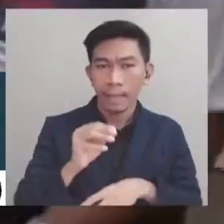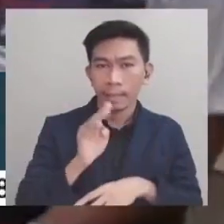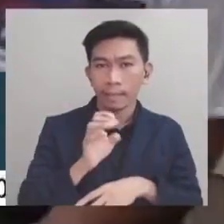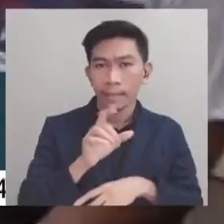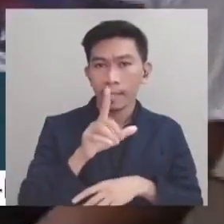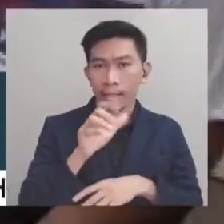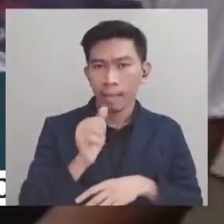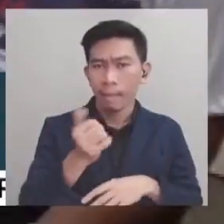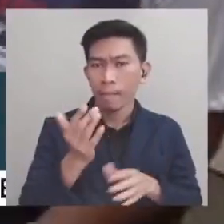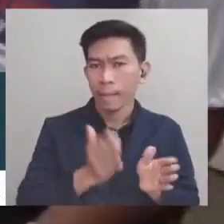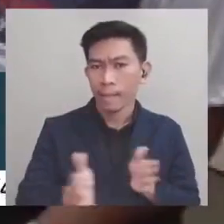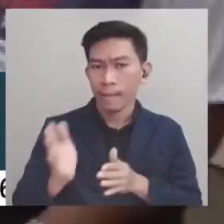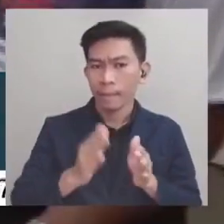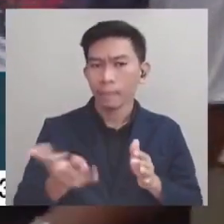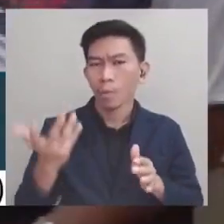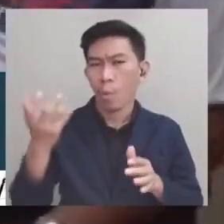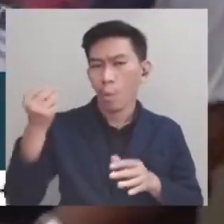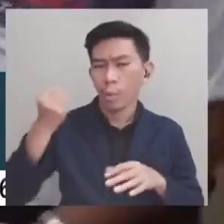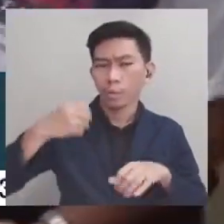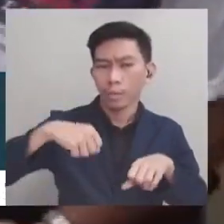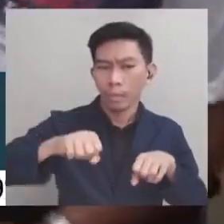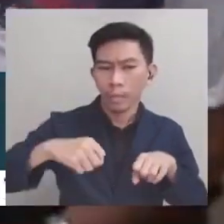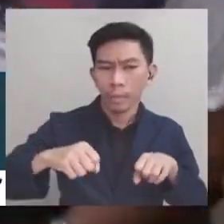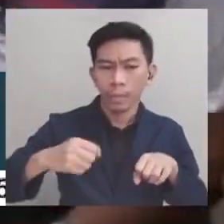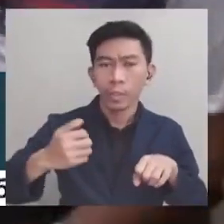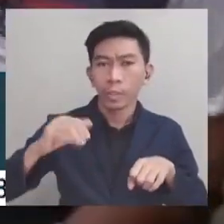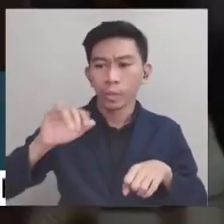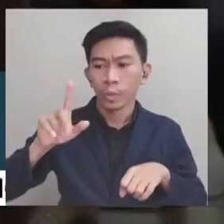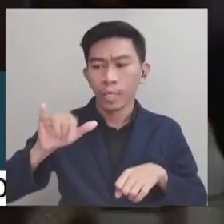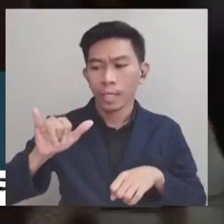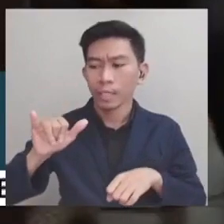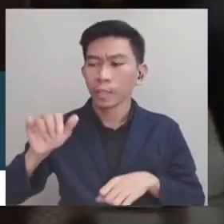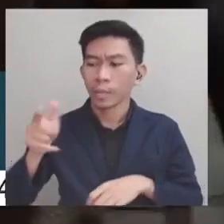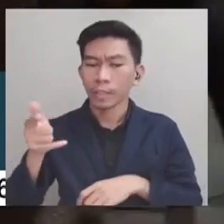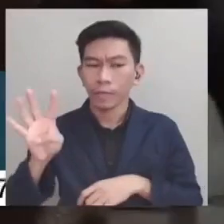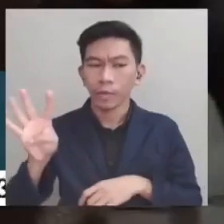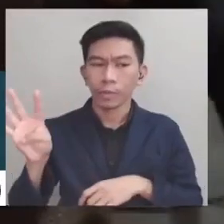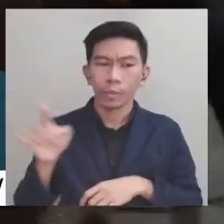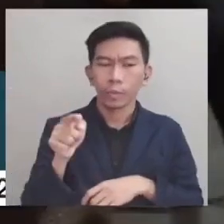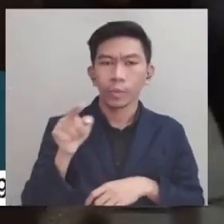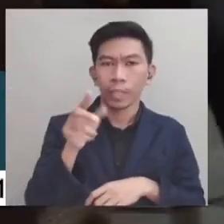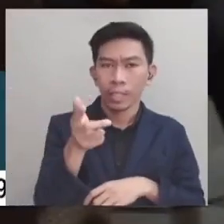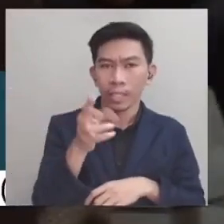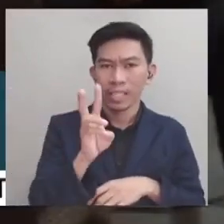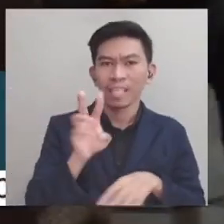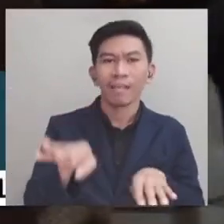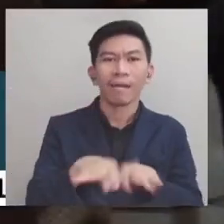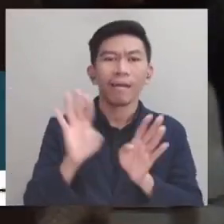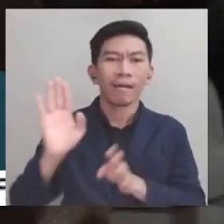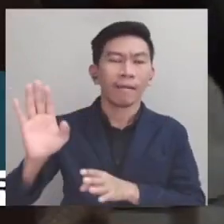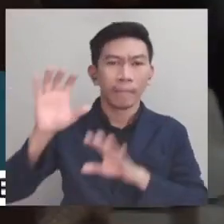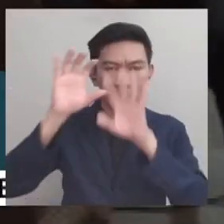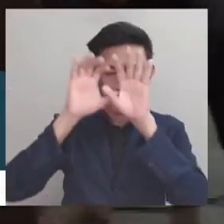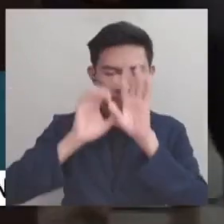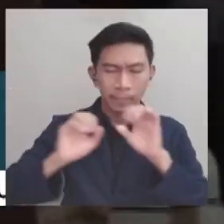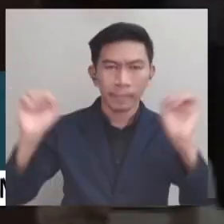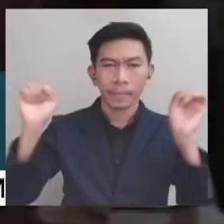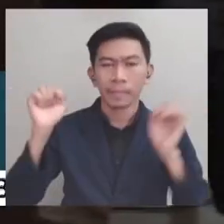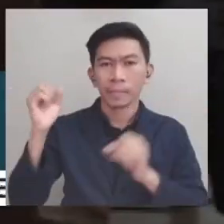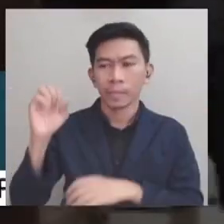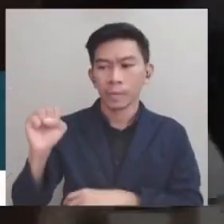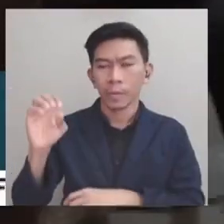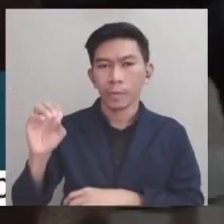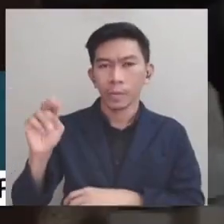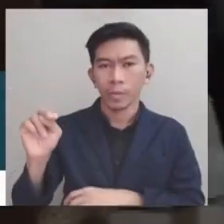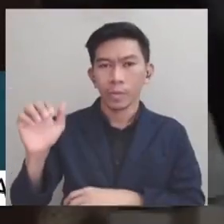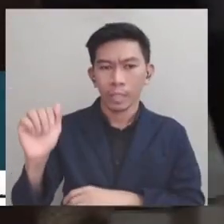strike on July 24, 25, and 26, coinciding with President Ferdinand Marcos Jr.'s second State of the Nation